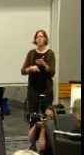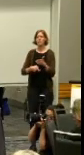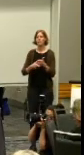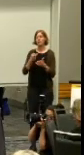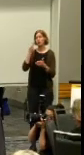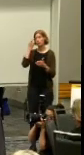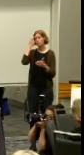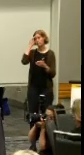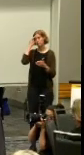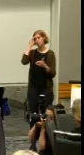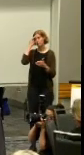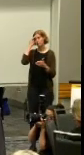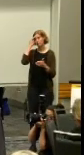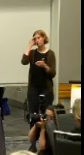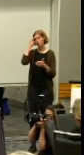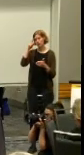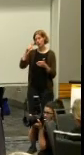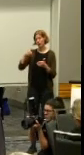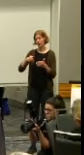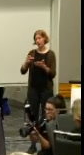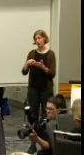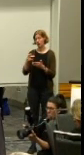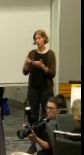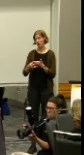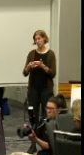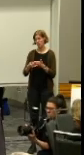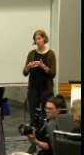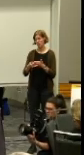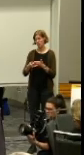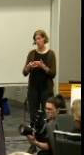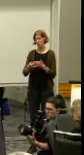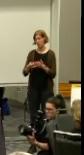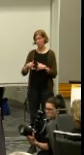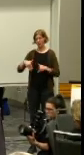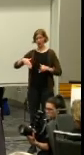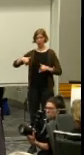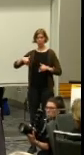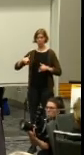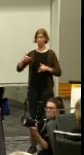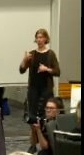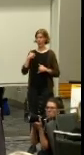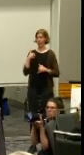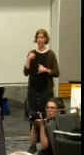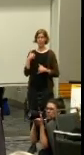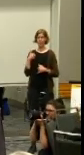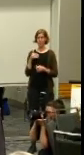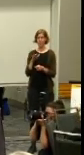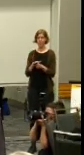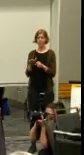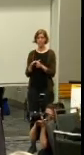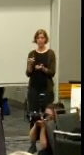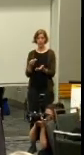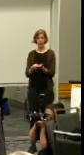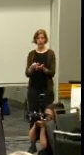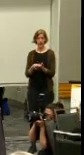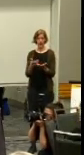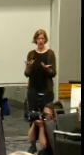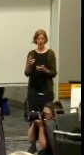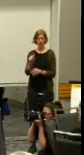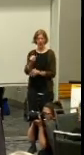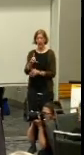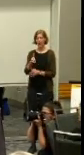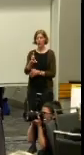ongoing for a project that's not even completely financed yet? How far are you guys into it as far